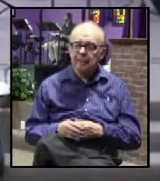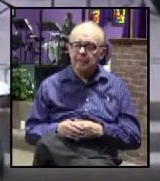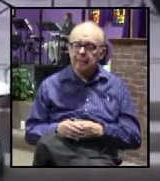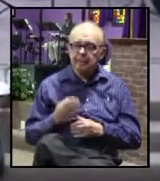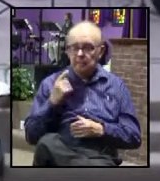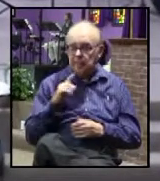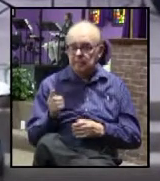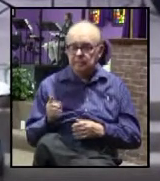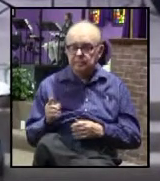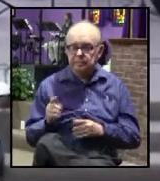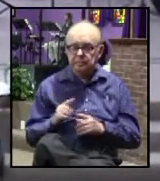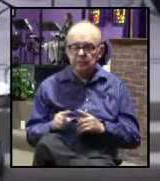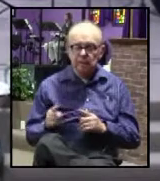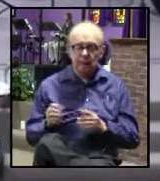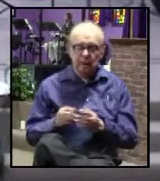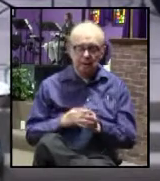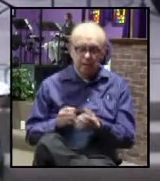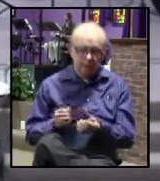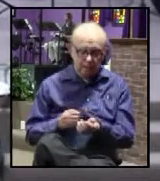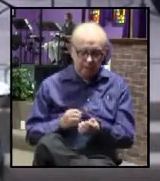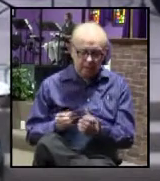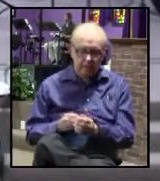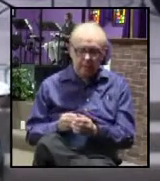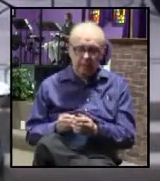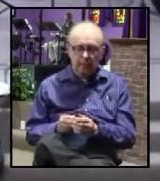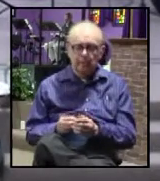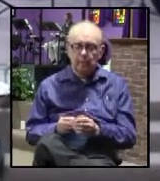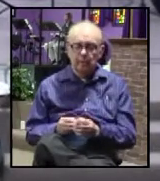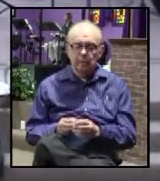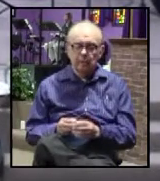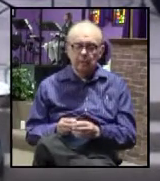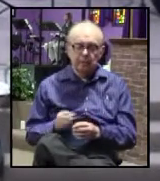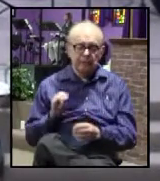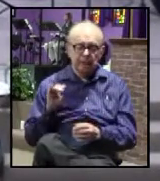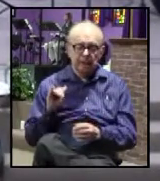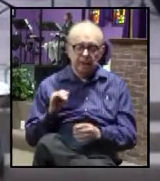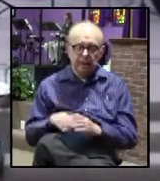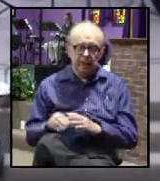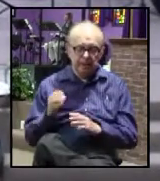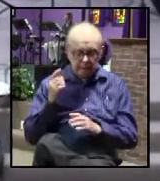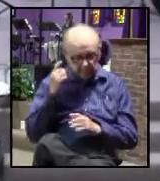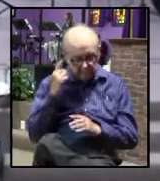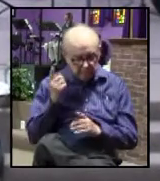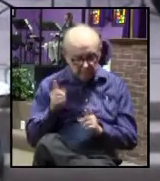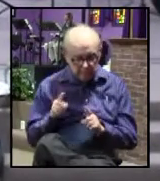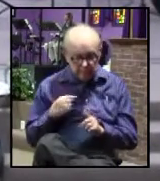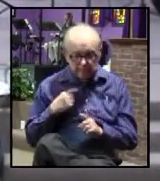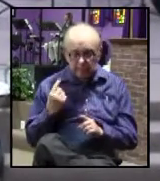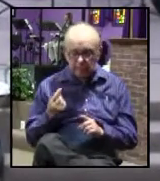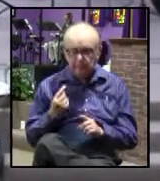I don't know about you, but that song has been echoing in my mind for the last month when I'm alone.